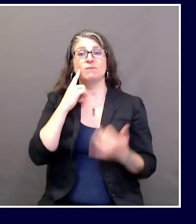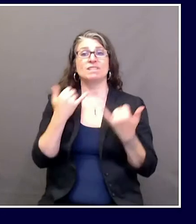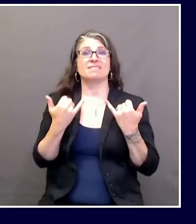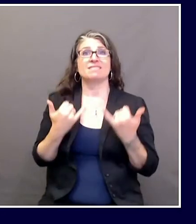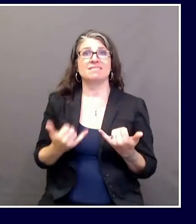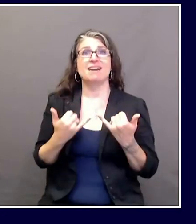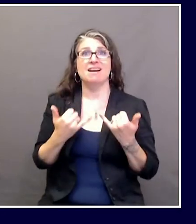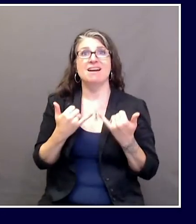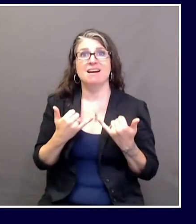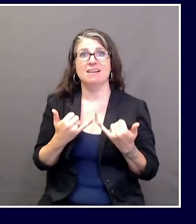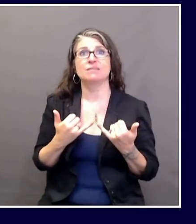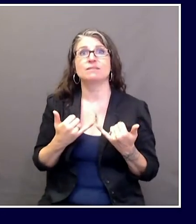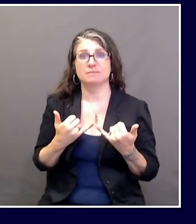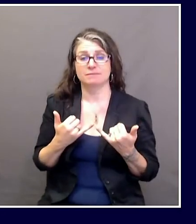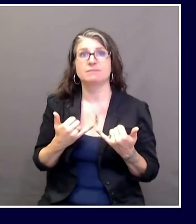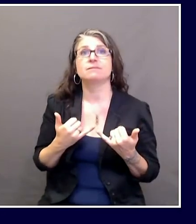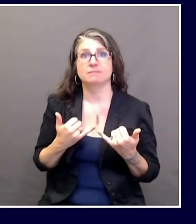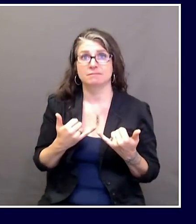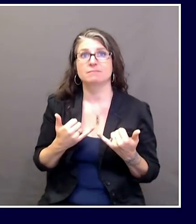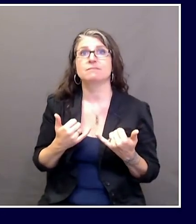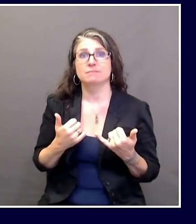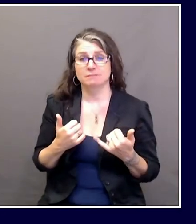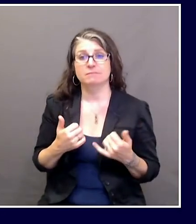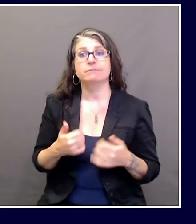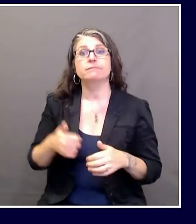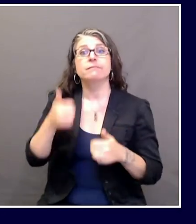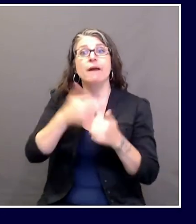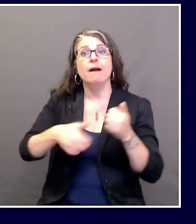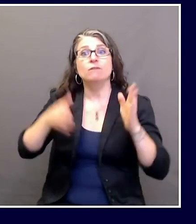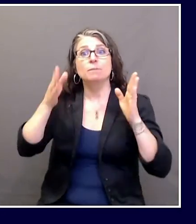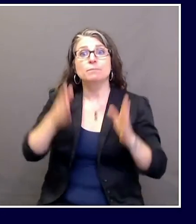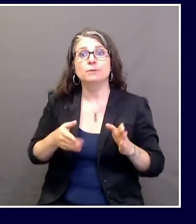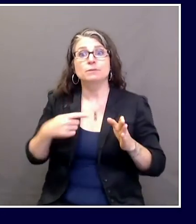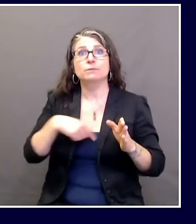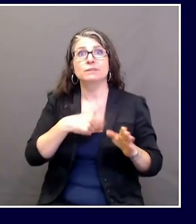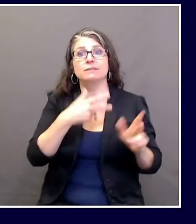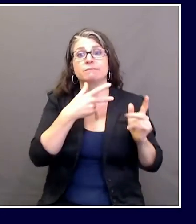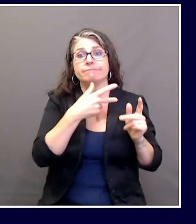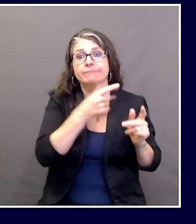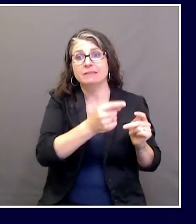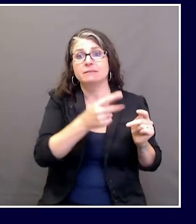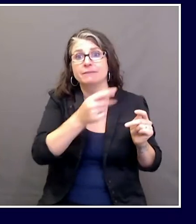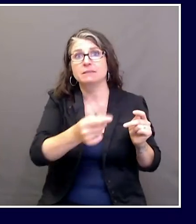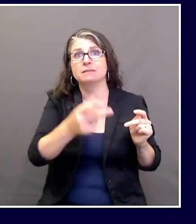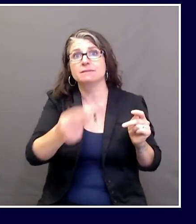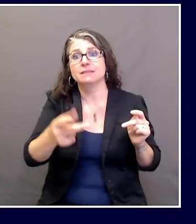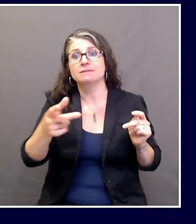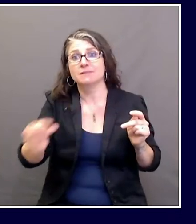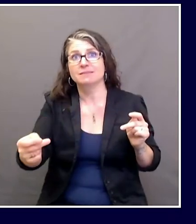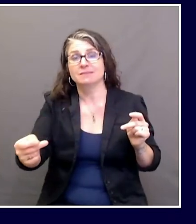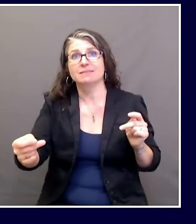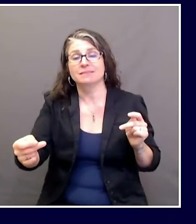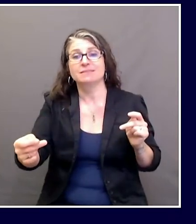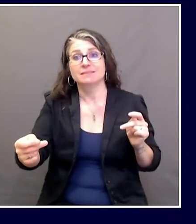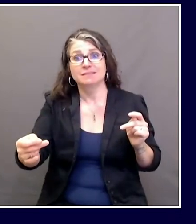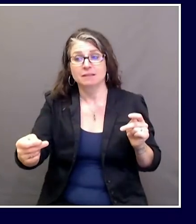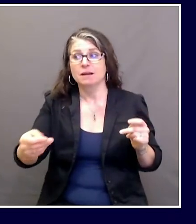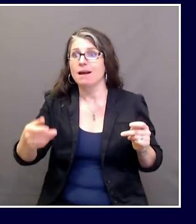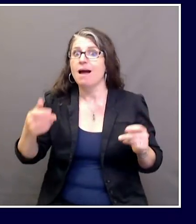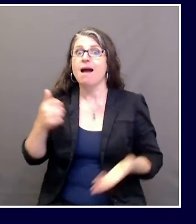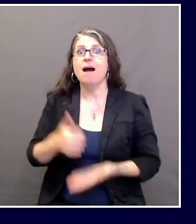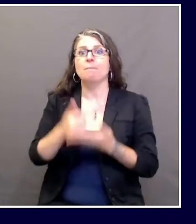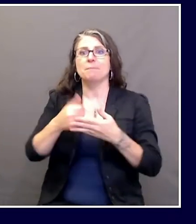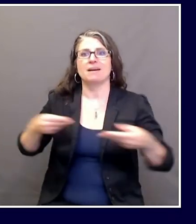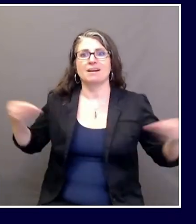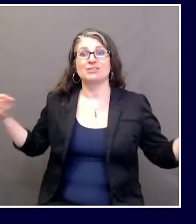we vaccinate is a potential chain of transmission that gets cut off. So in that regard, the Promerica unit has been